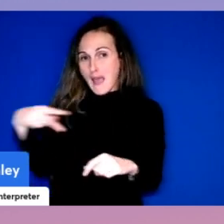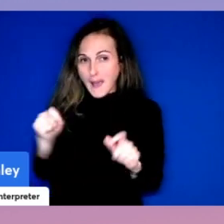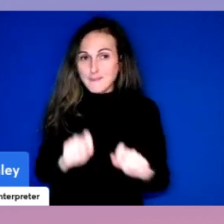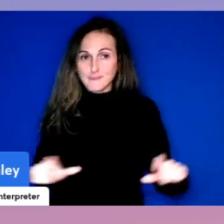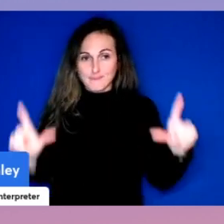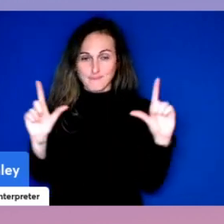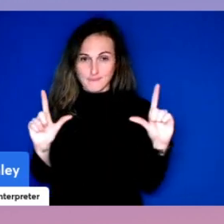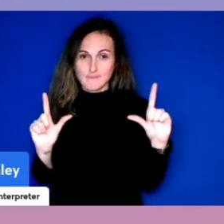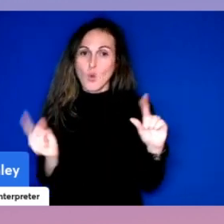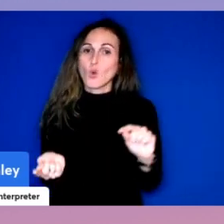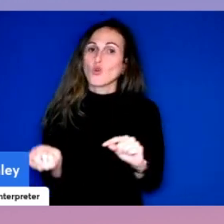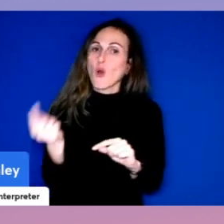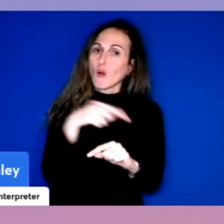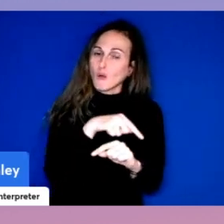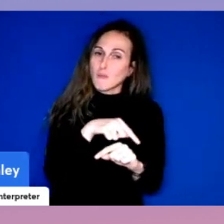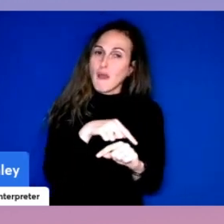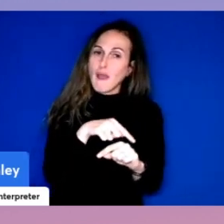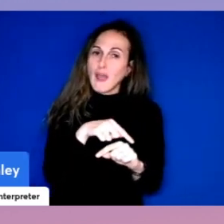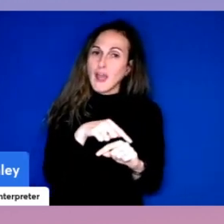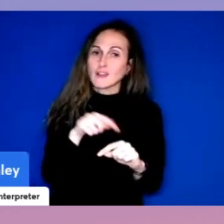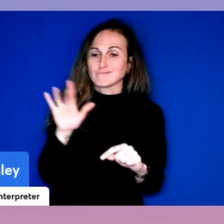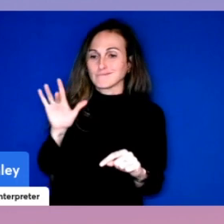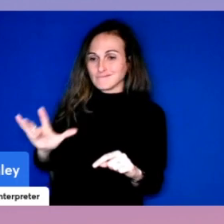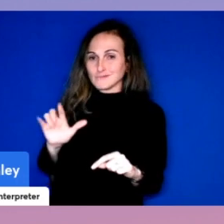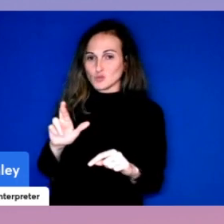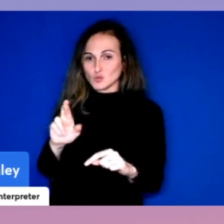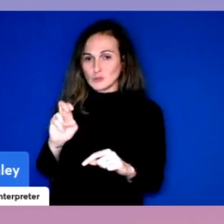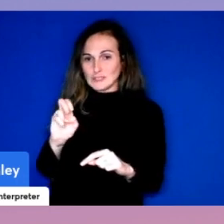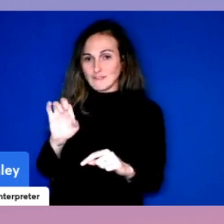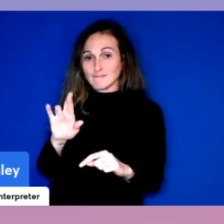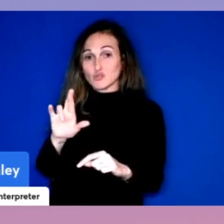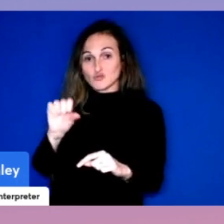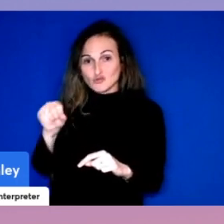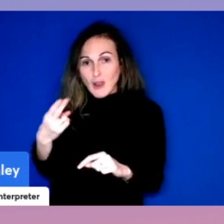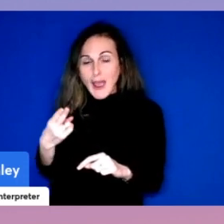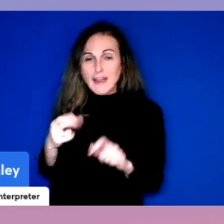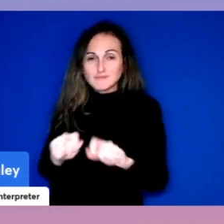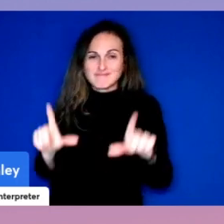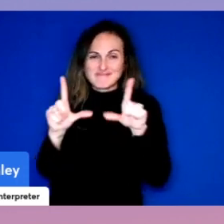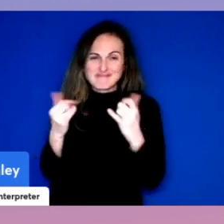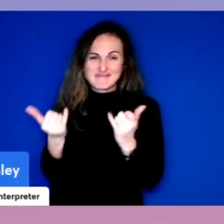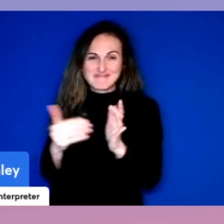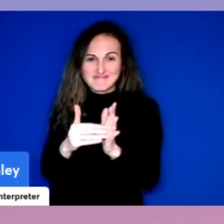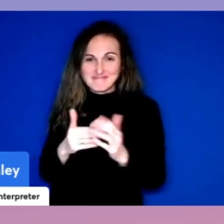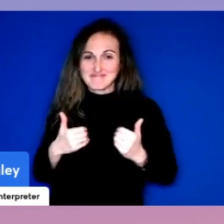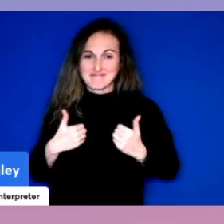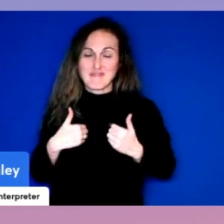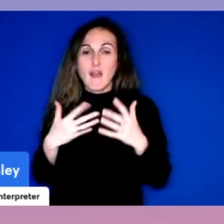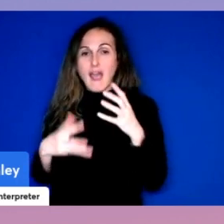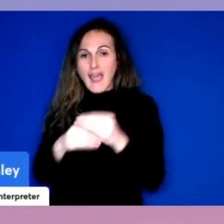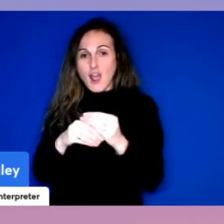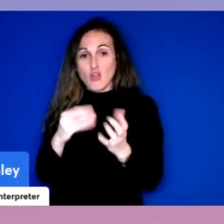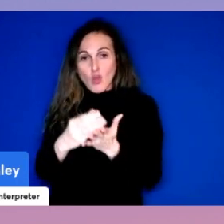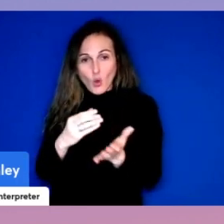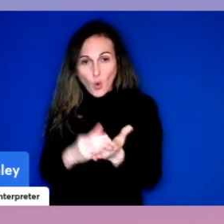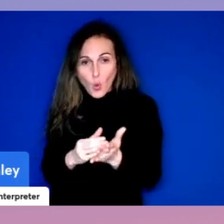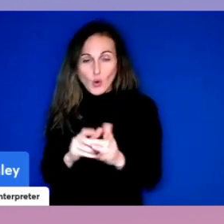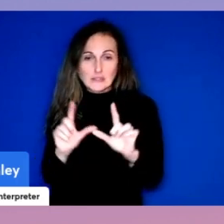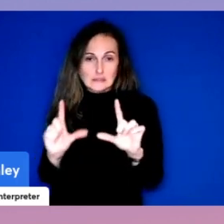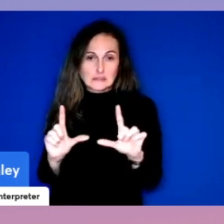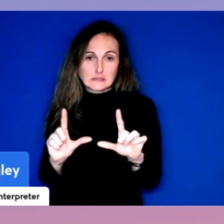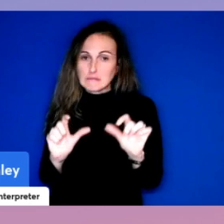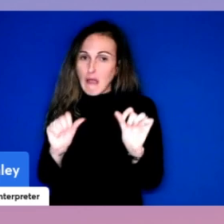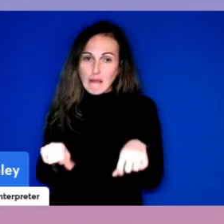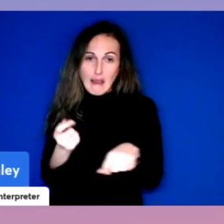and then go back, refresh this. I can now once again add the course. I